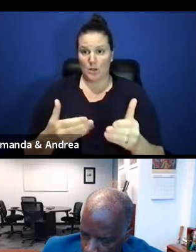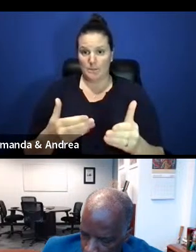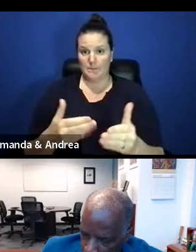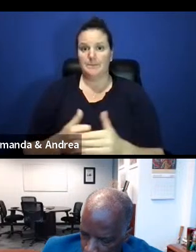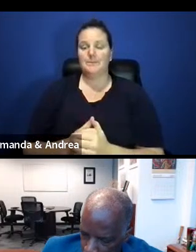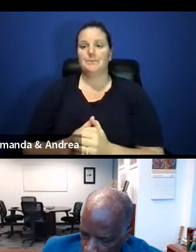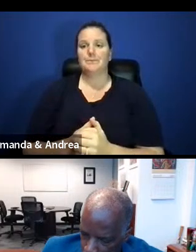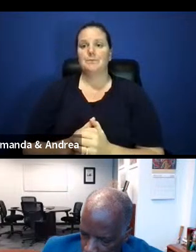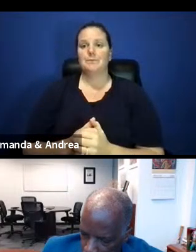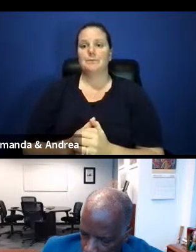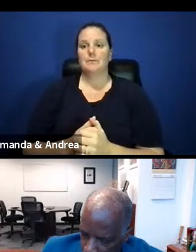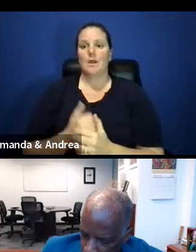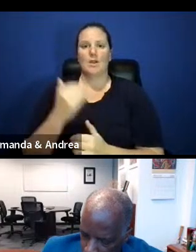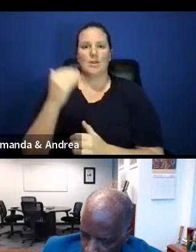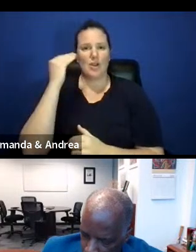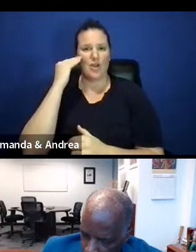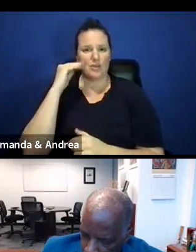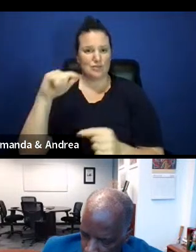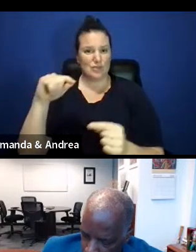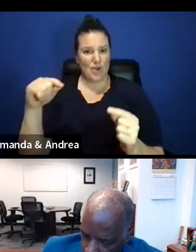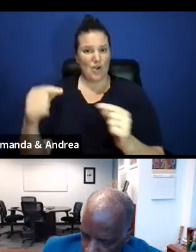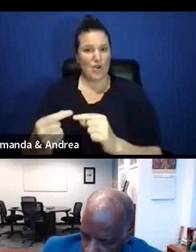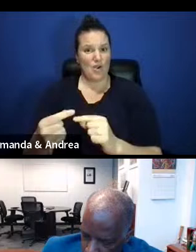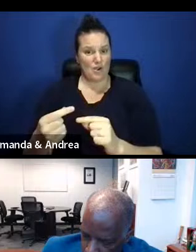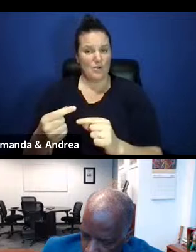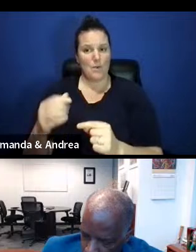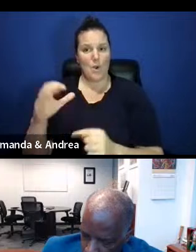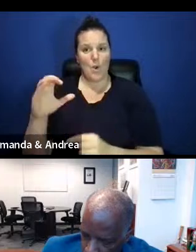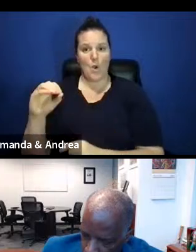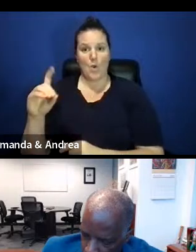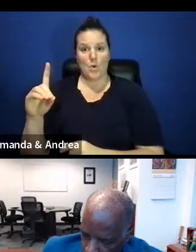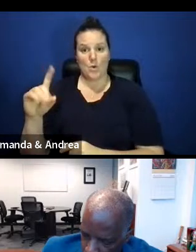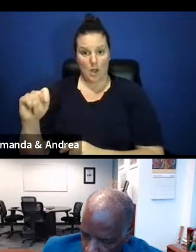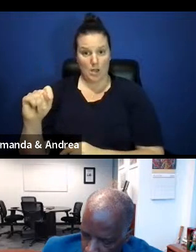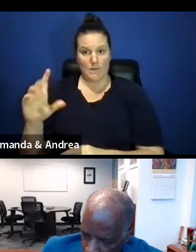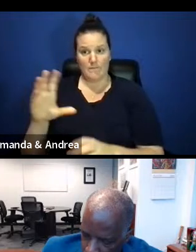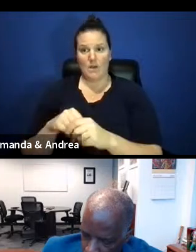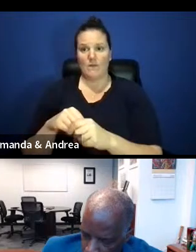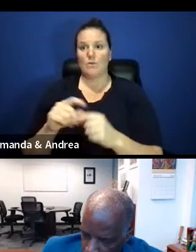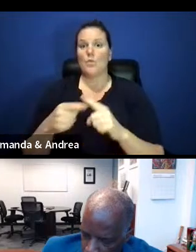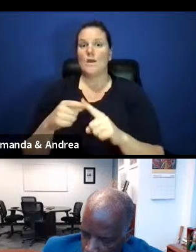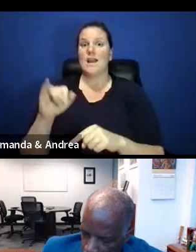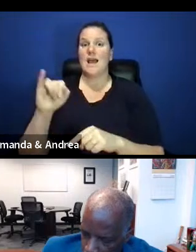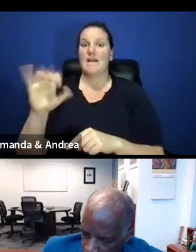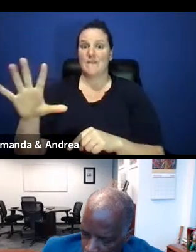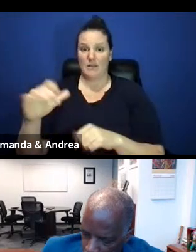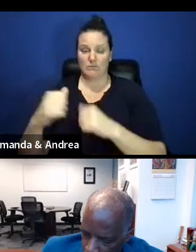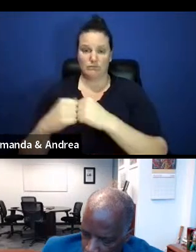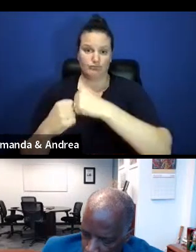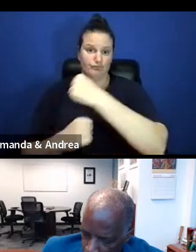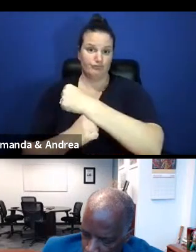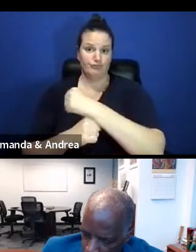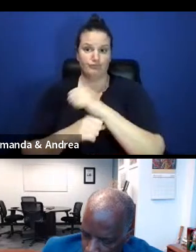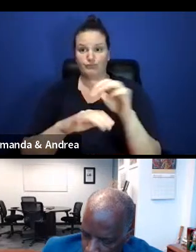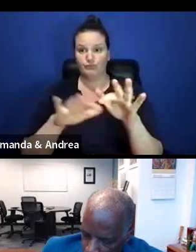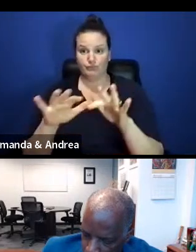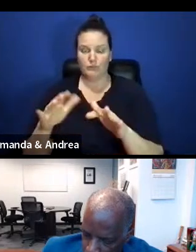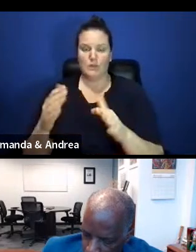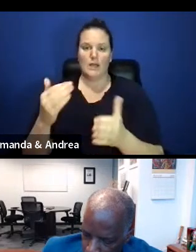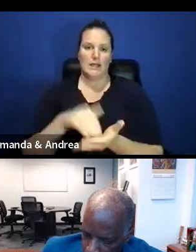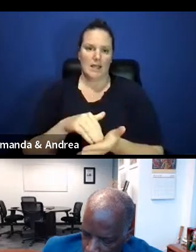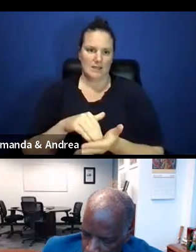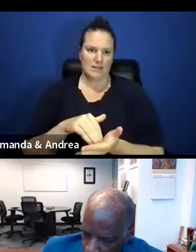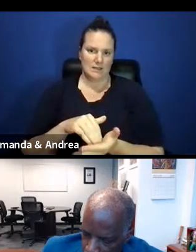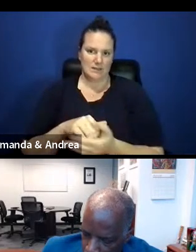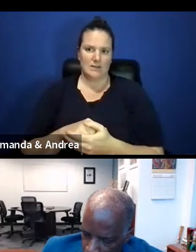again, acknowledge the harm that ODOT played when I-5 was constructed, again, in